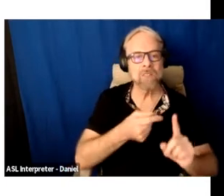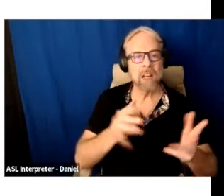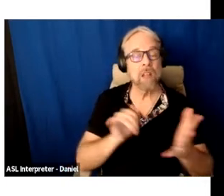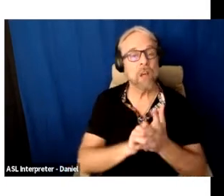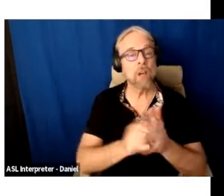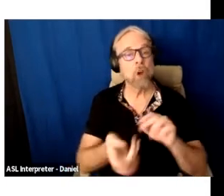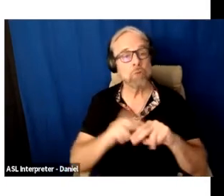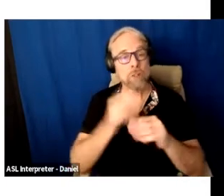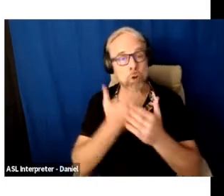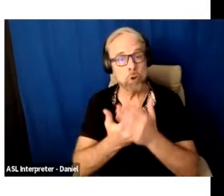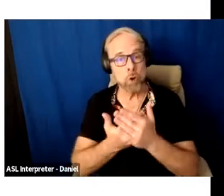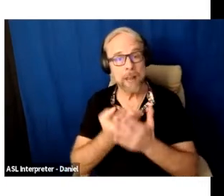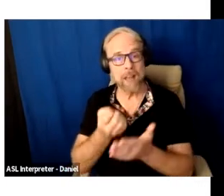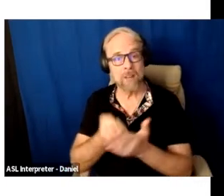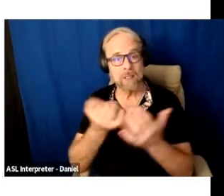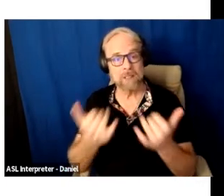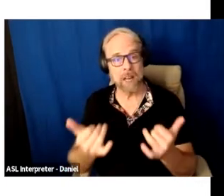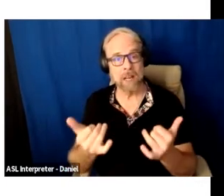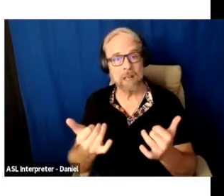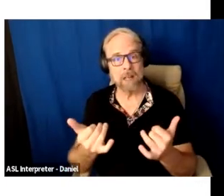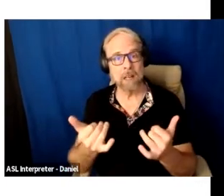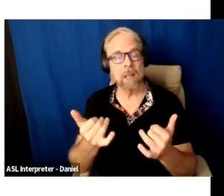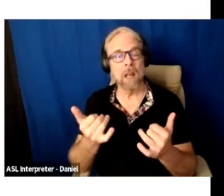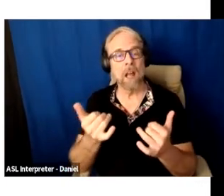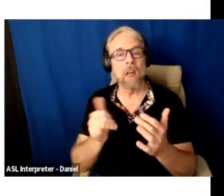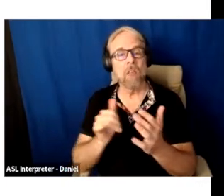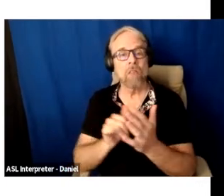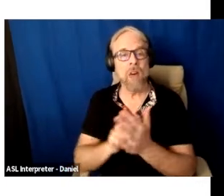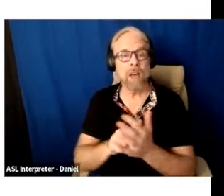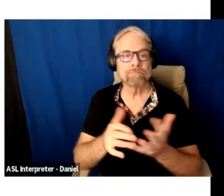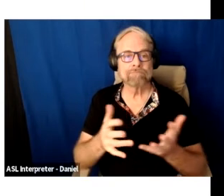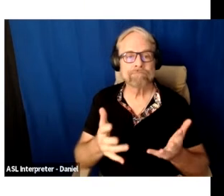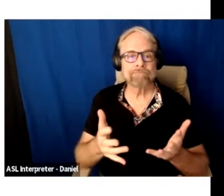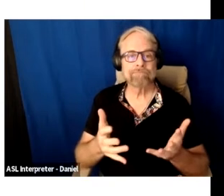good evidence that ties